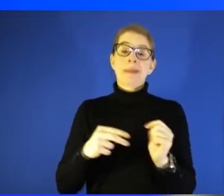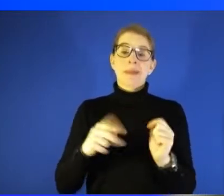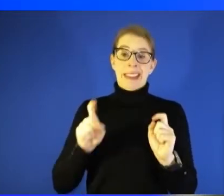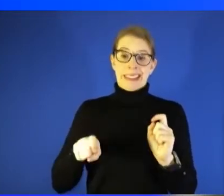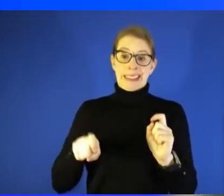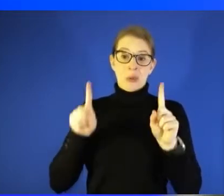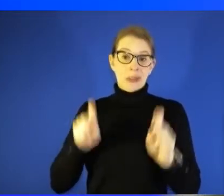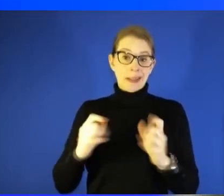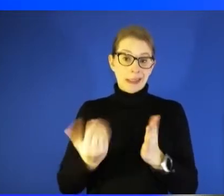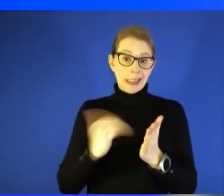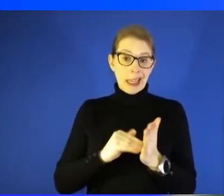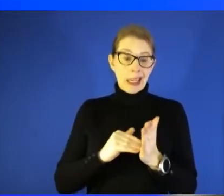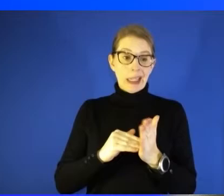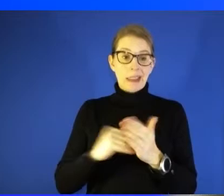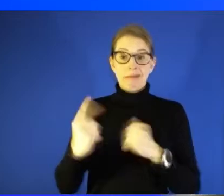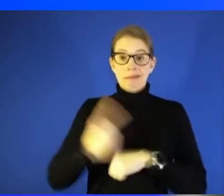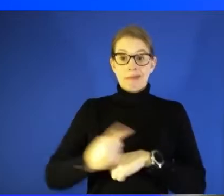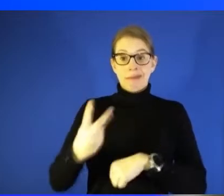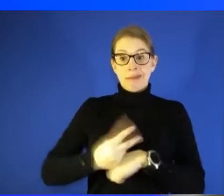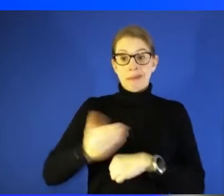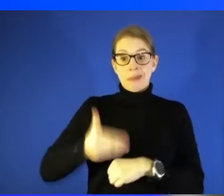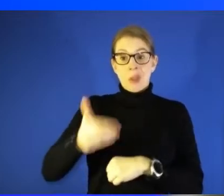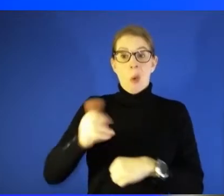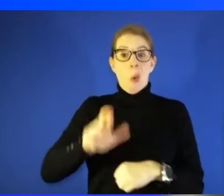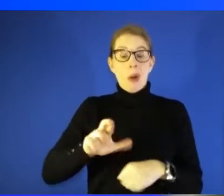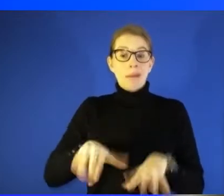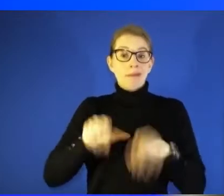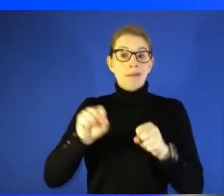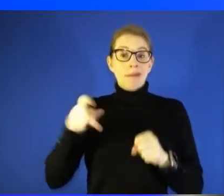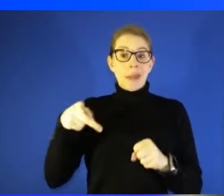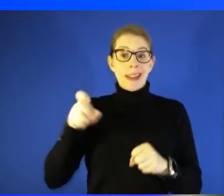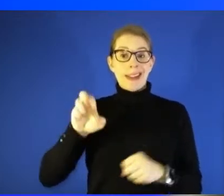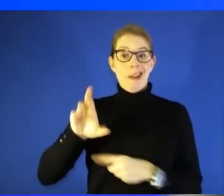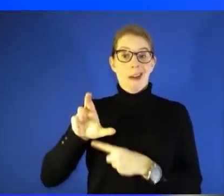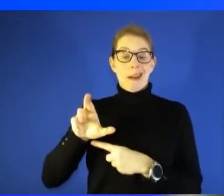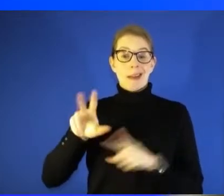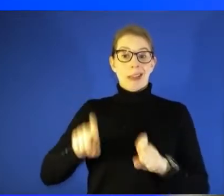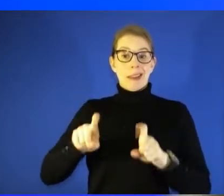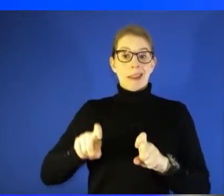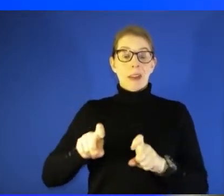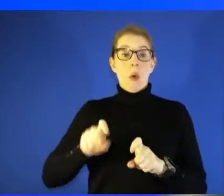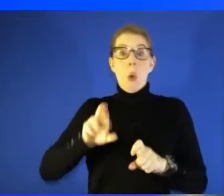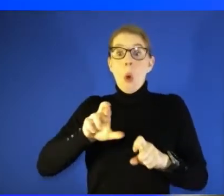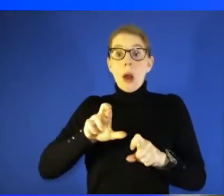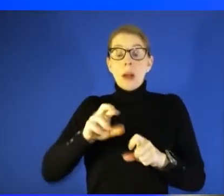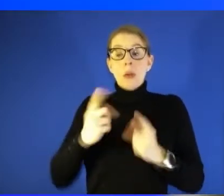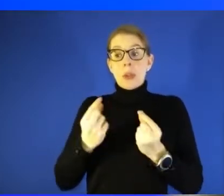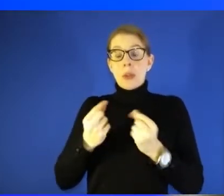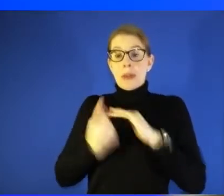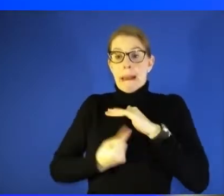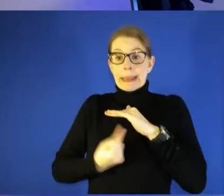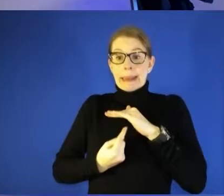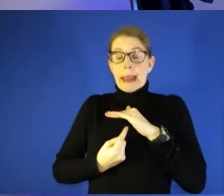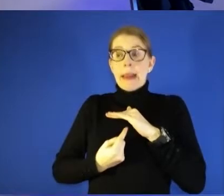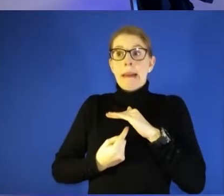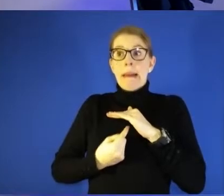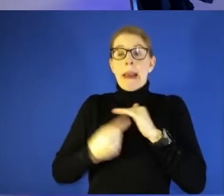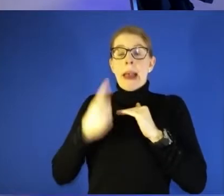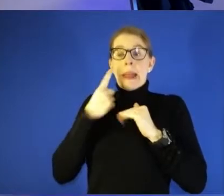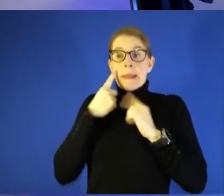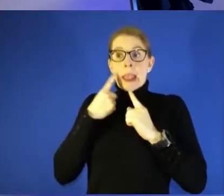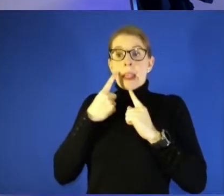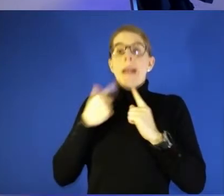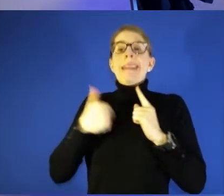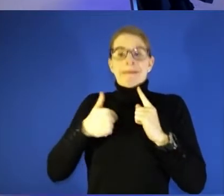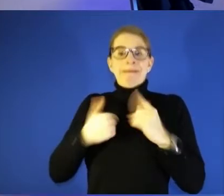couple of days or get a PCR test, or at minimum just isolate and treat yourself as if you have it. Okay, we all need to be taking